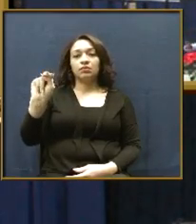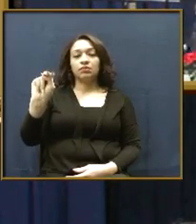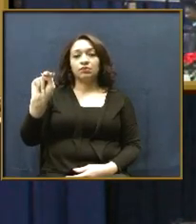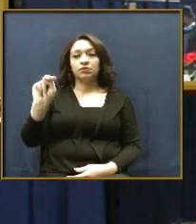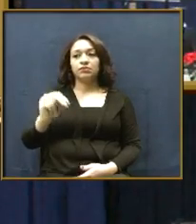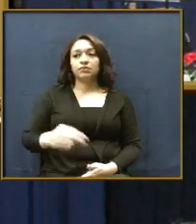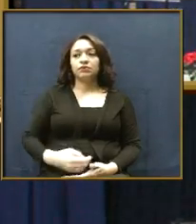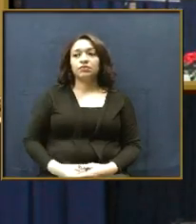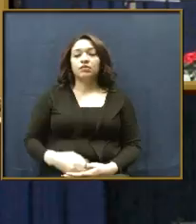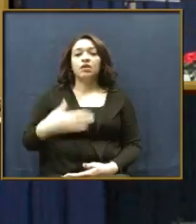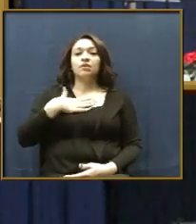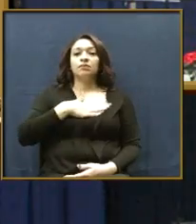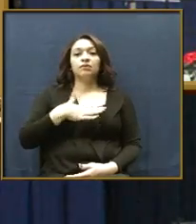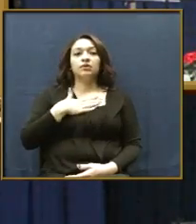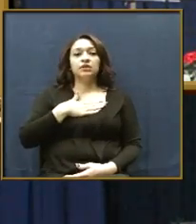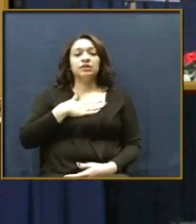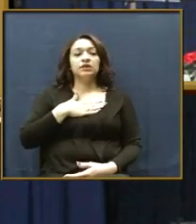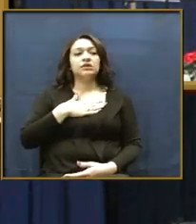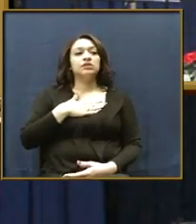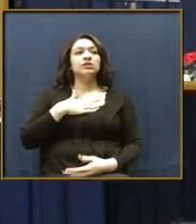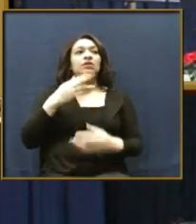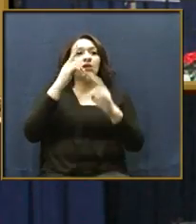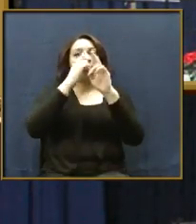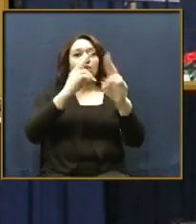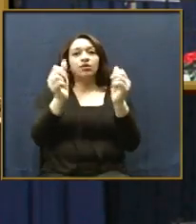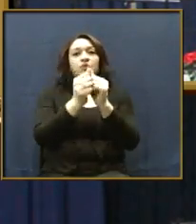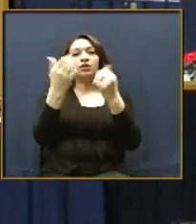And please honor these graduates with a round of applause.